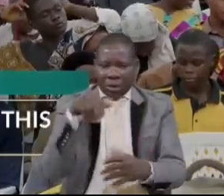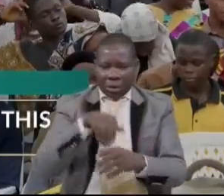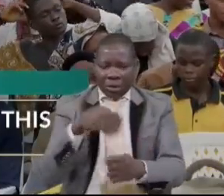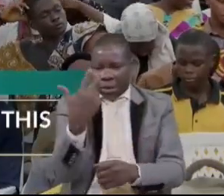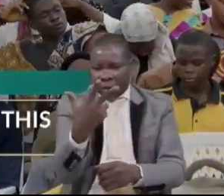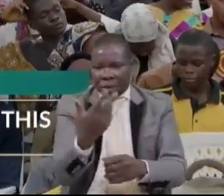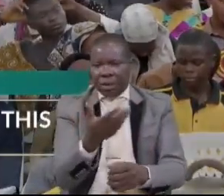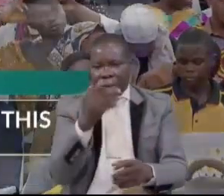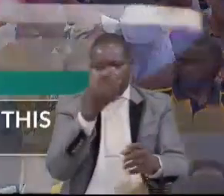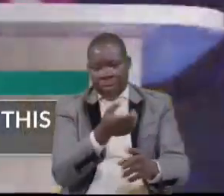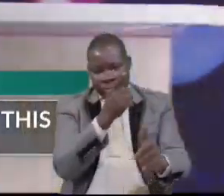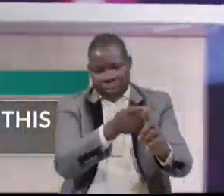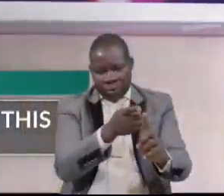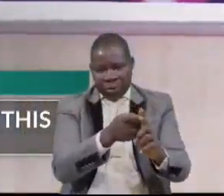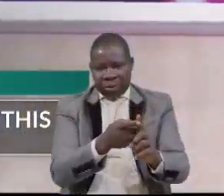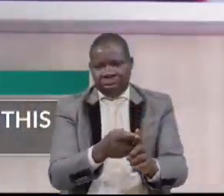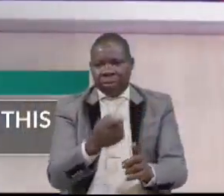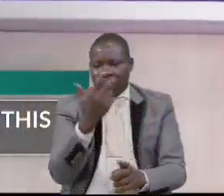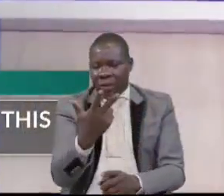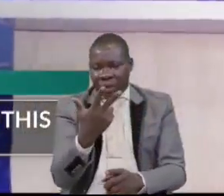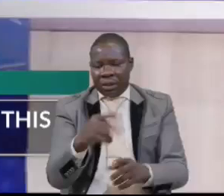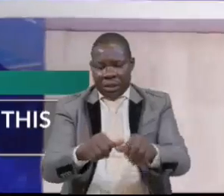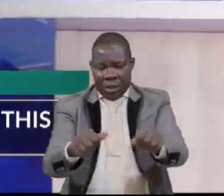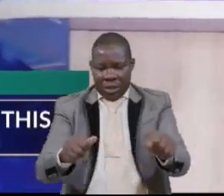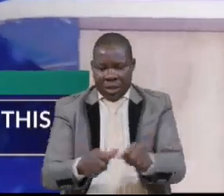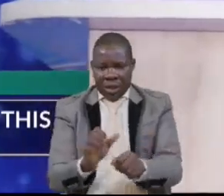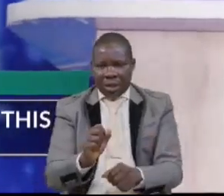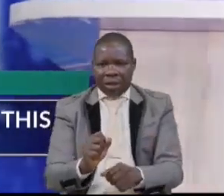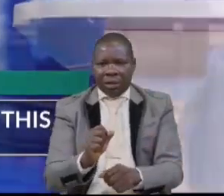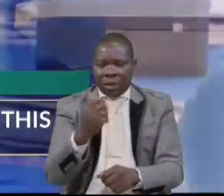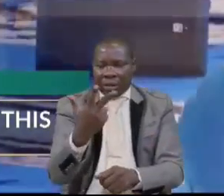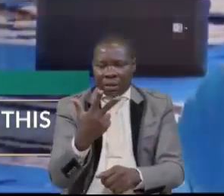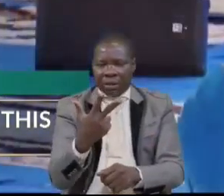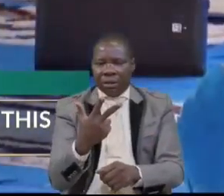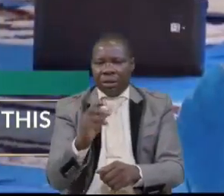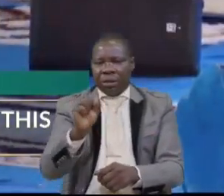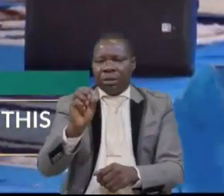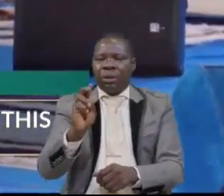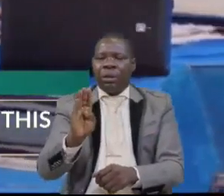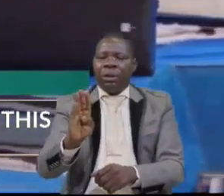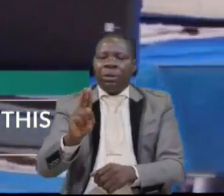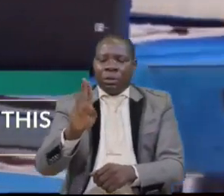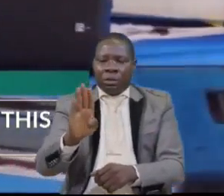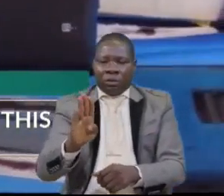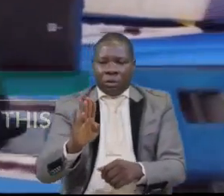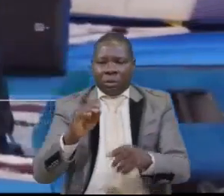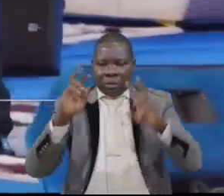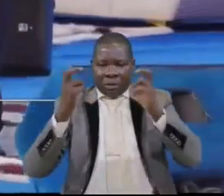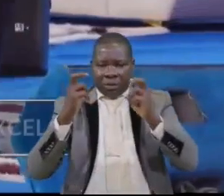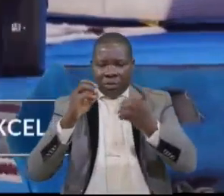points three sections and three subtitles we're looking at number